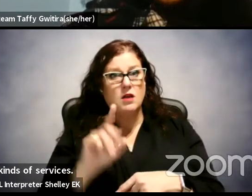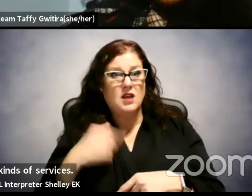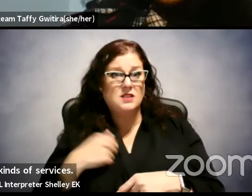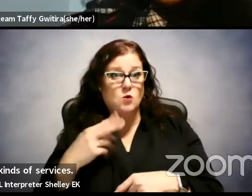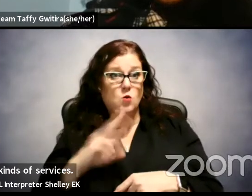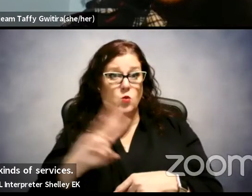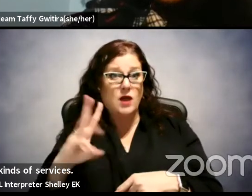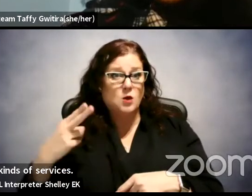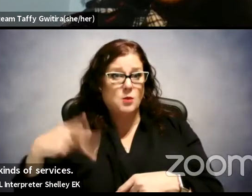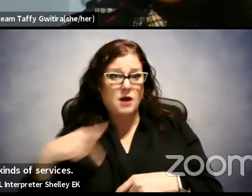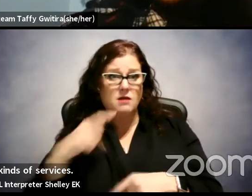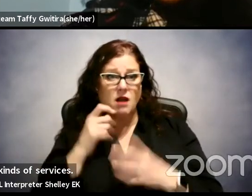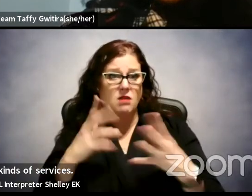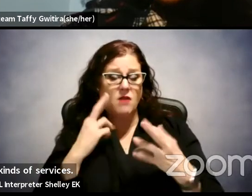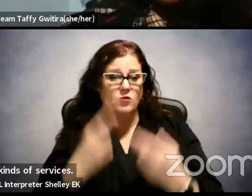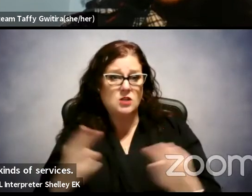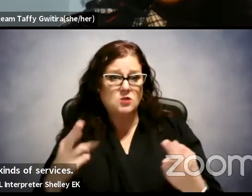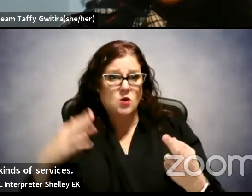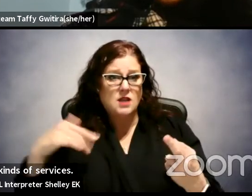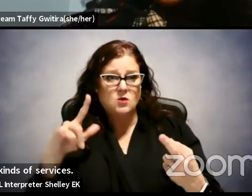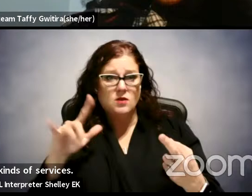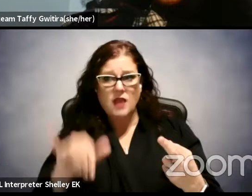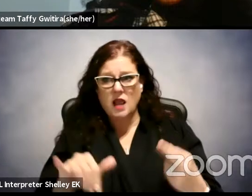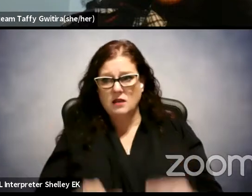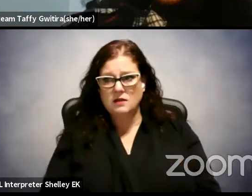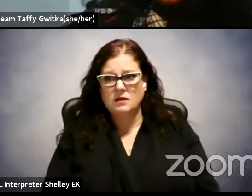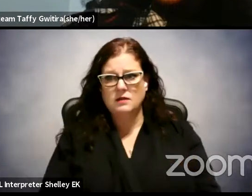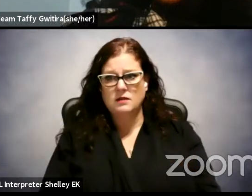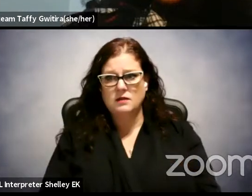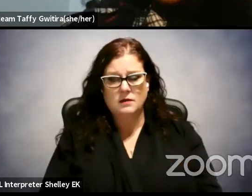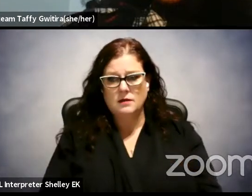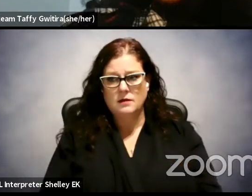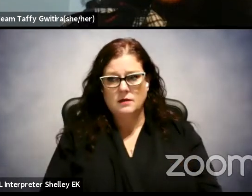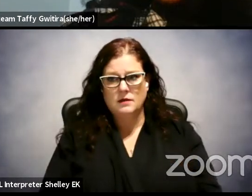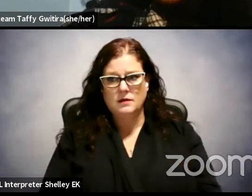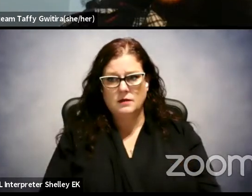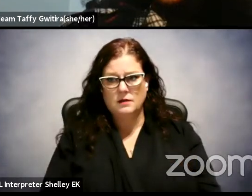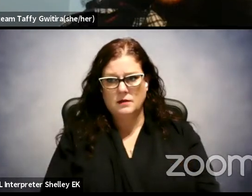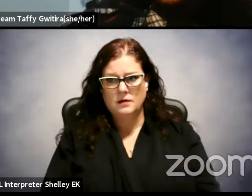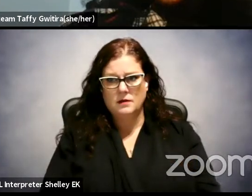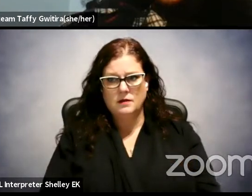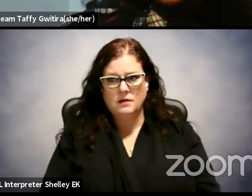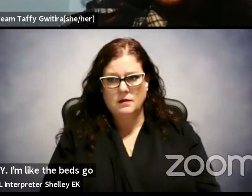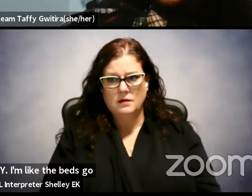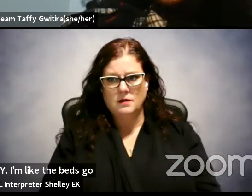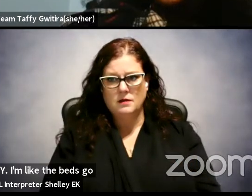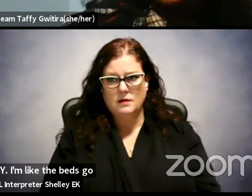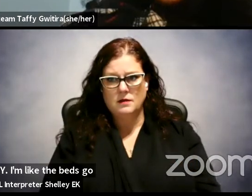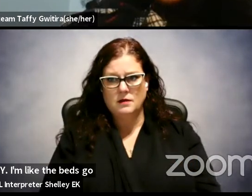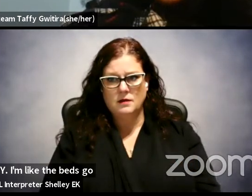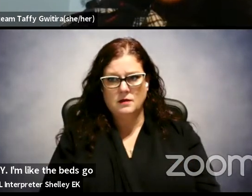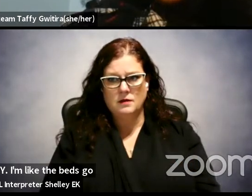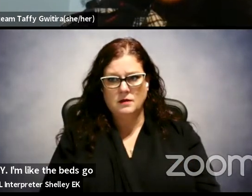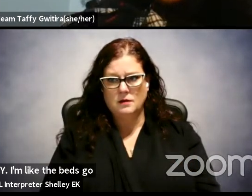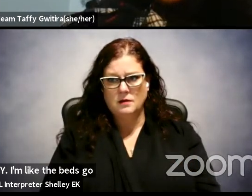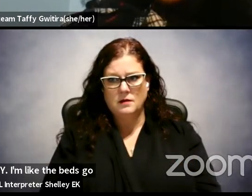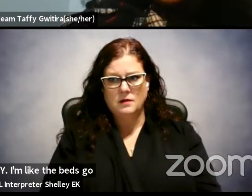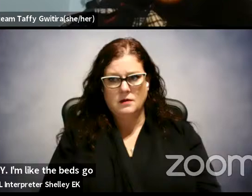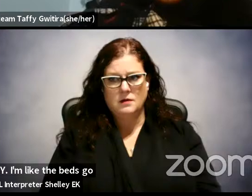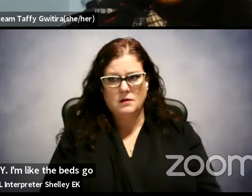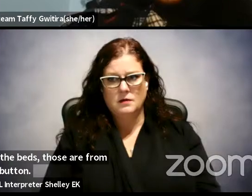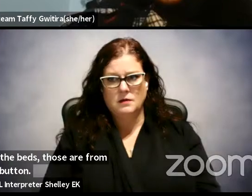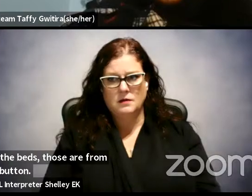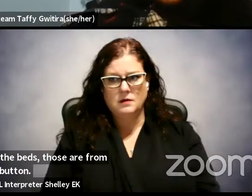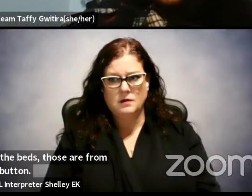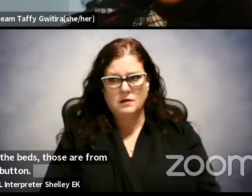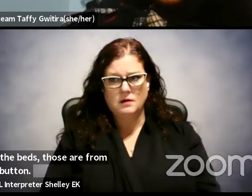have a lot of resources yet to do. The thing is, some things are DIY. Like the beds, those are from Home Depot, but another I'm not